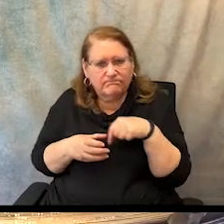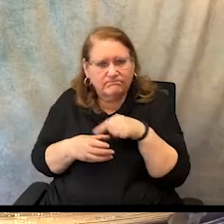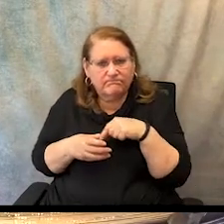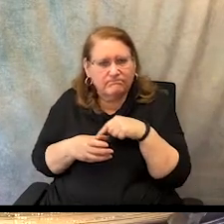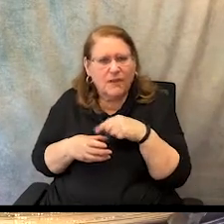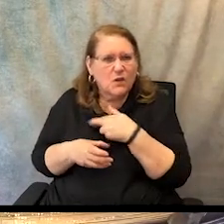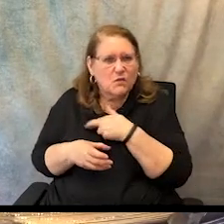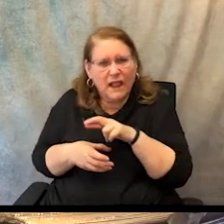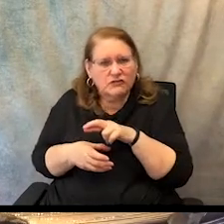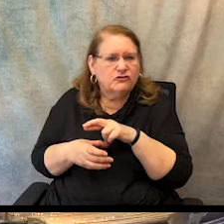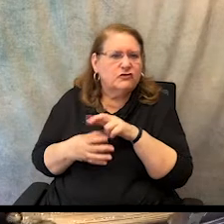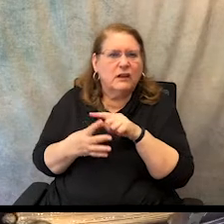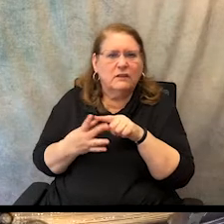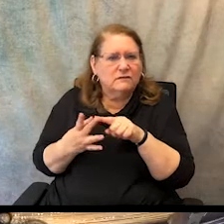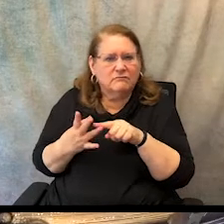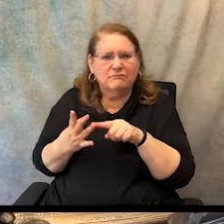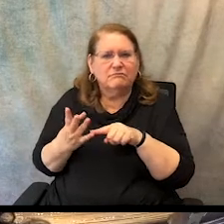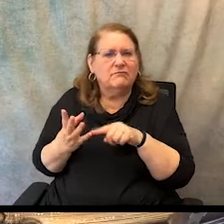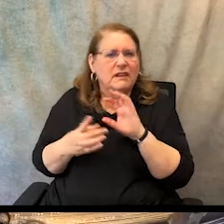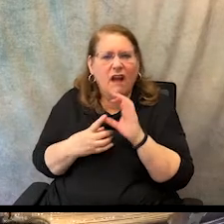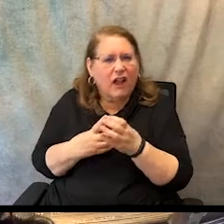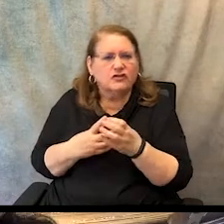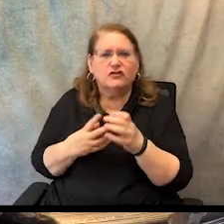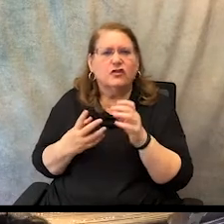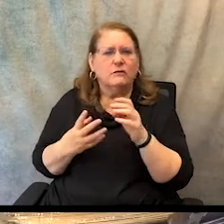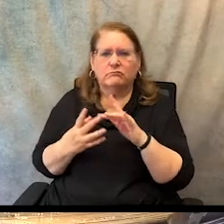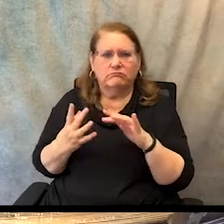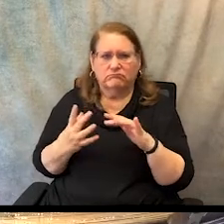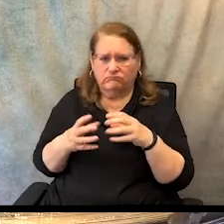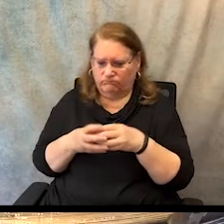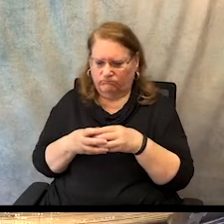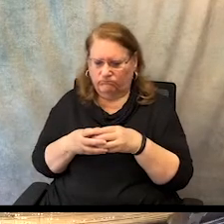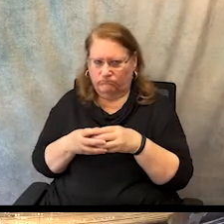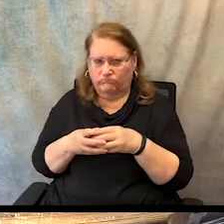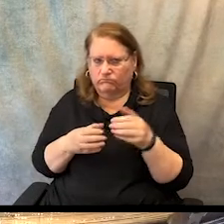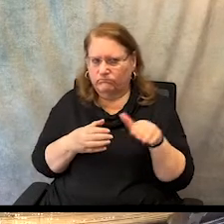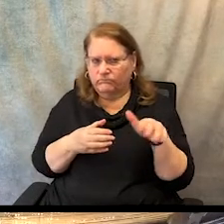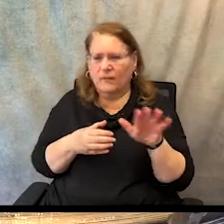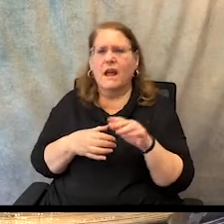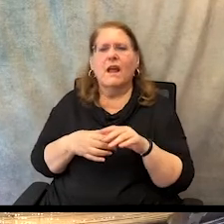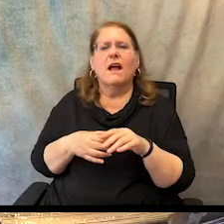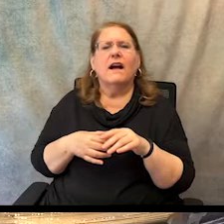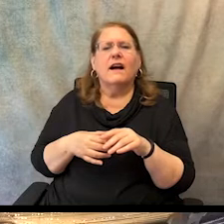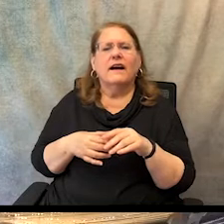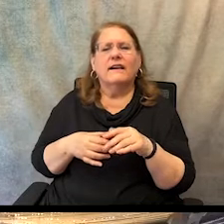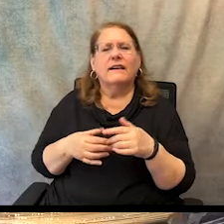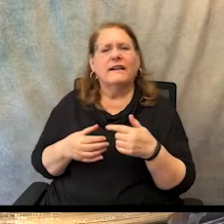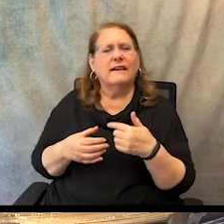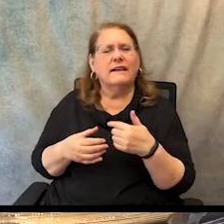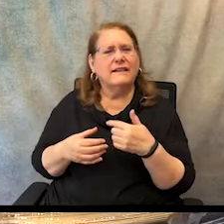of people religiously or culturally or you know. And I was